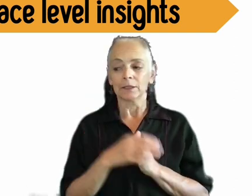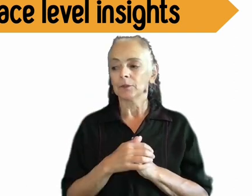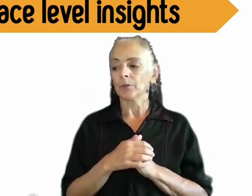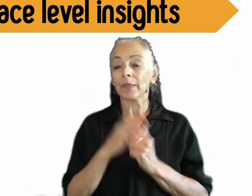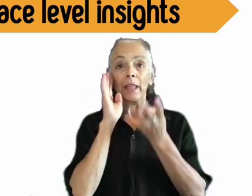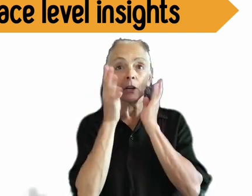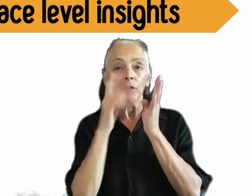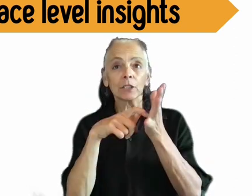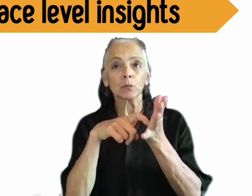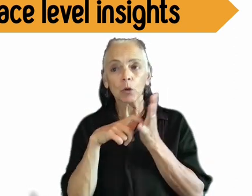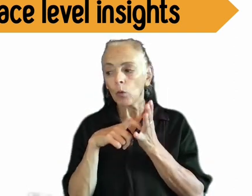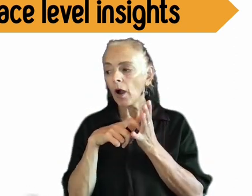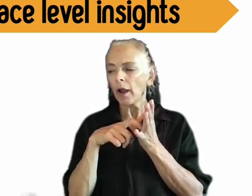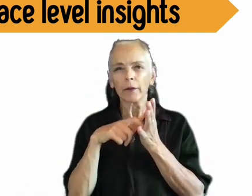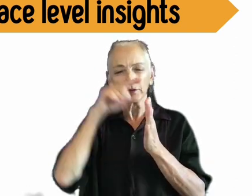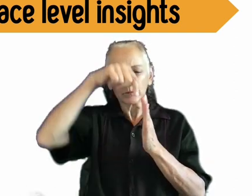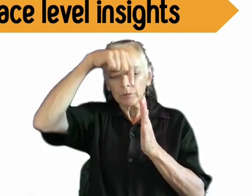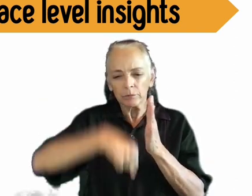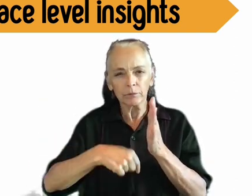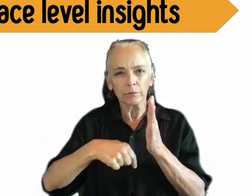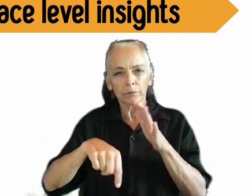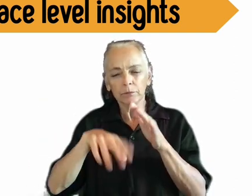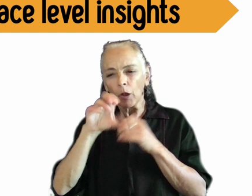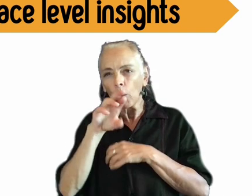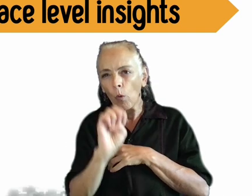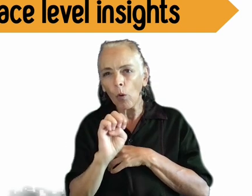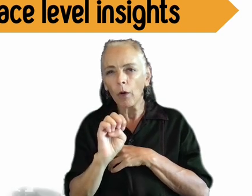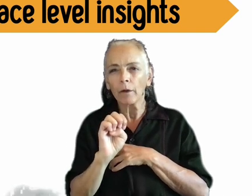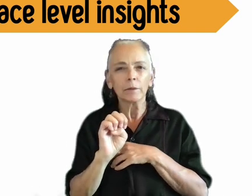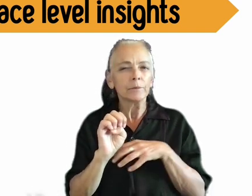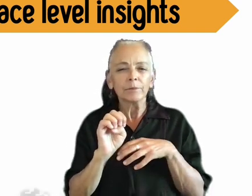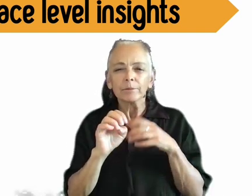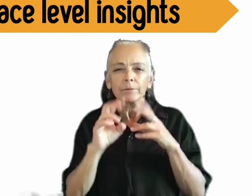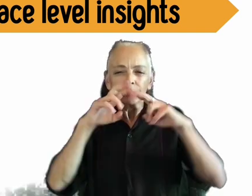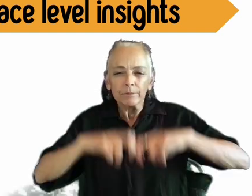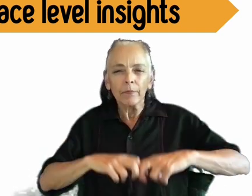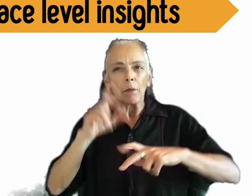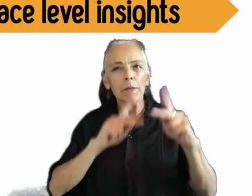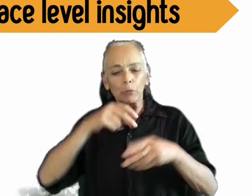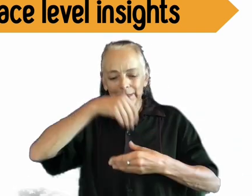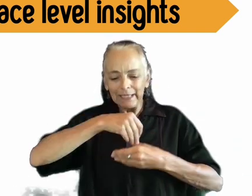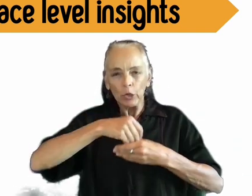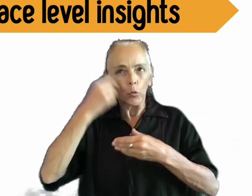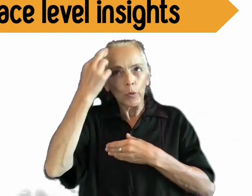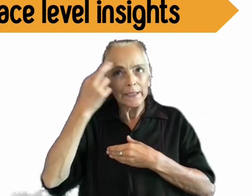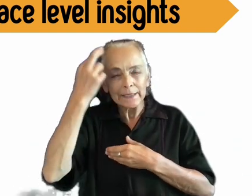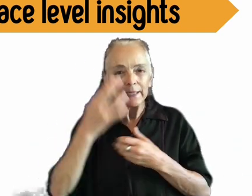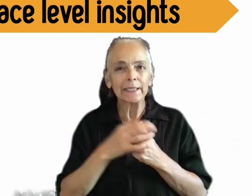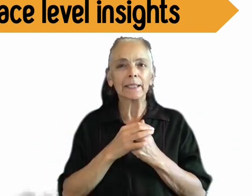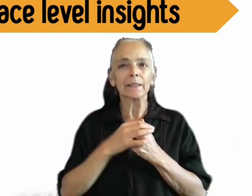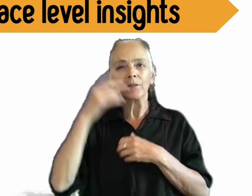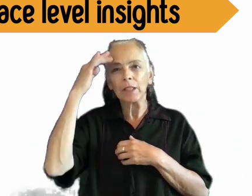really requires about going to the core it's about getting to people's inner reasoning and her thinking philosophies emotional